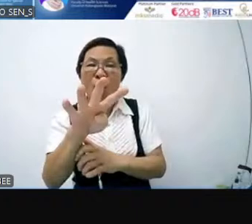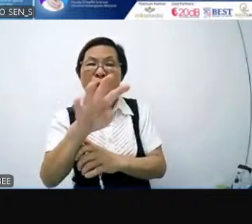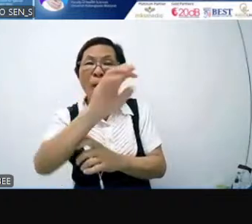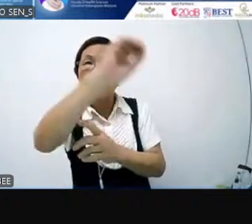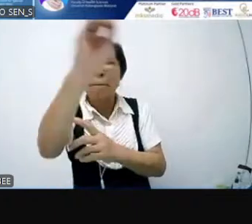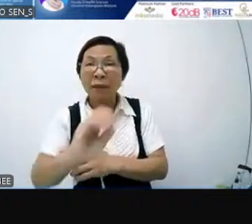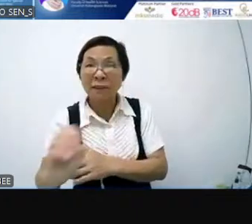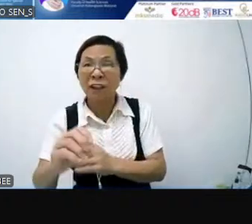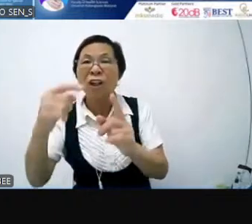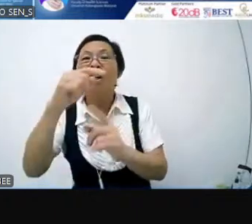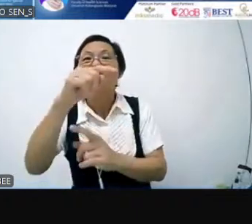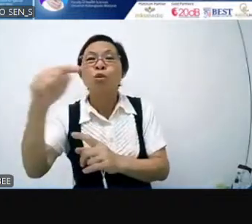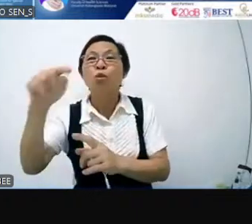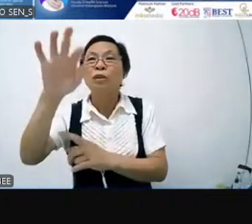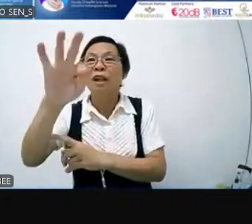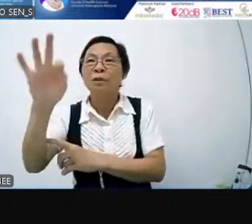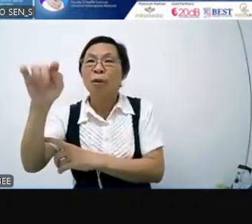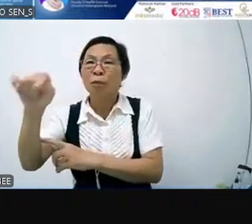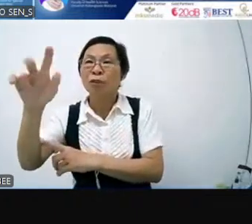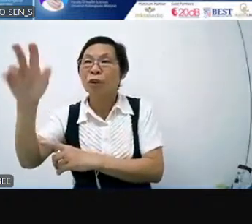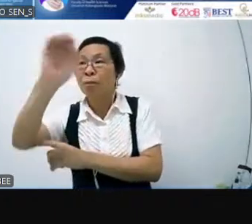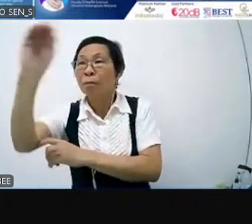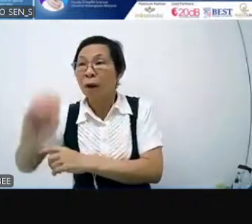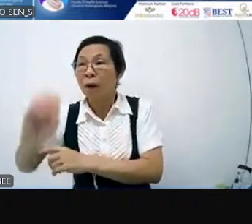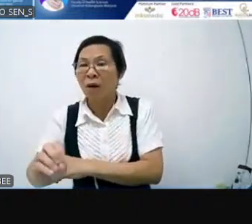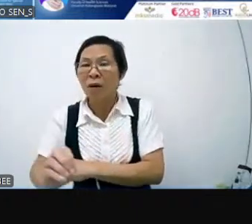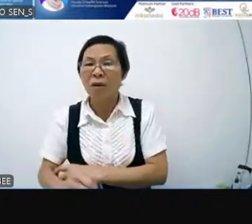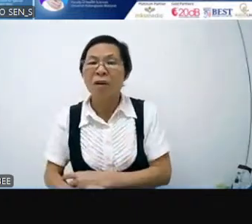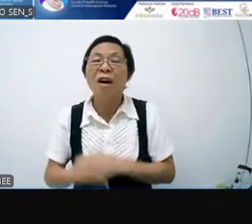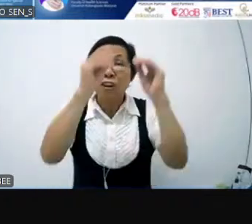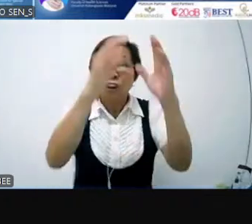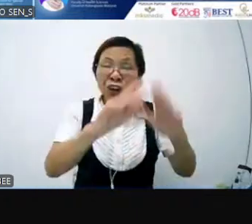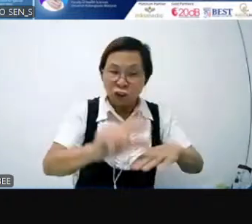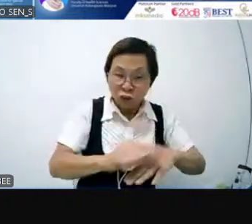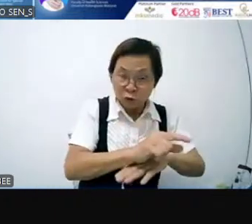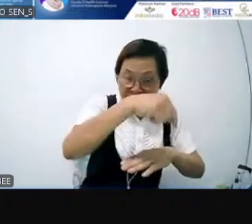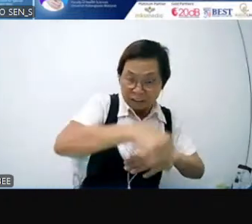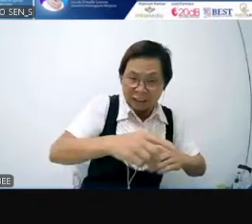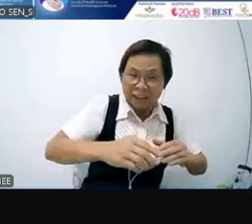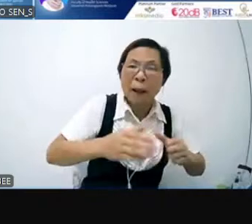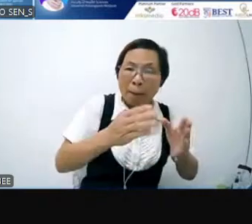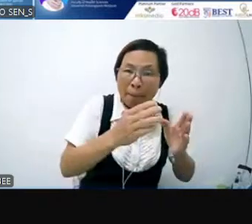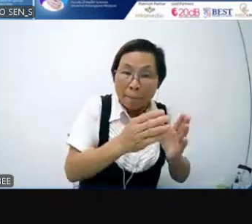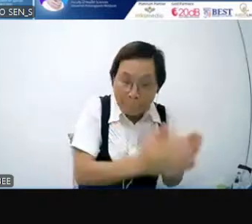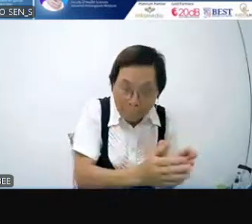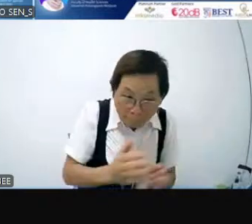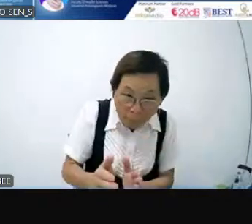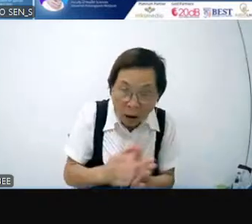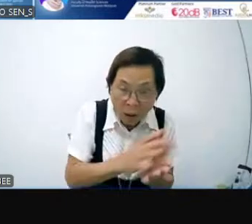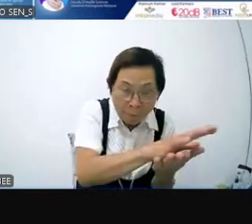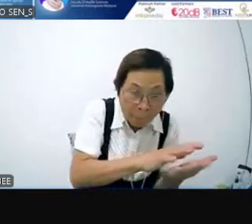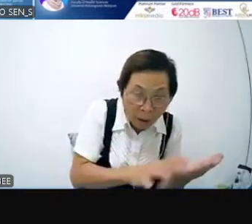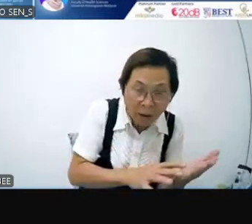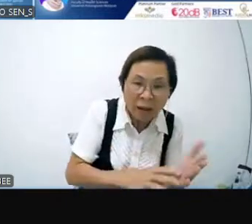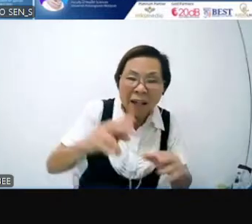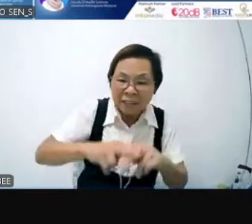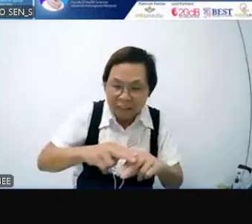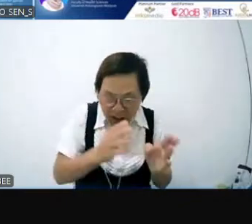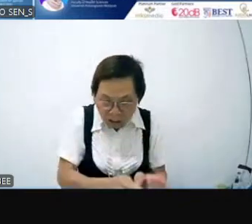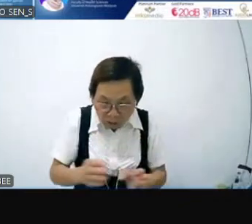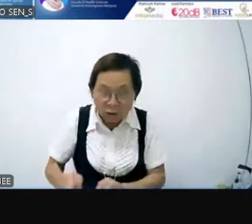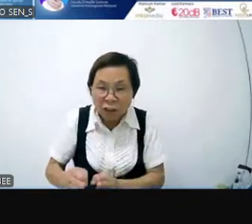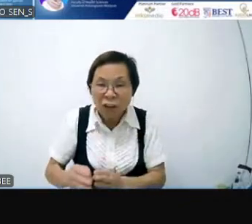85.4% to 99.3% of teachers applying these strategies. This includes seating arrangement to support